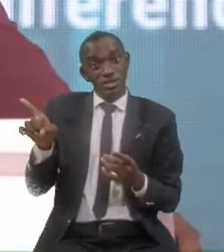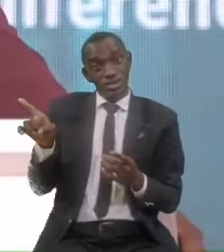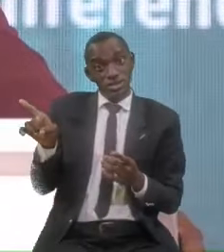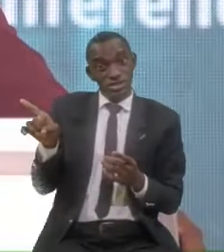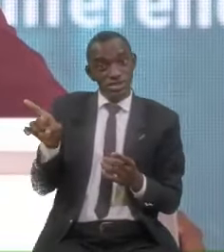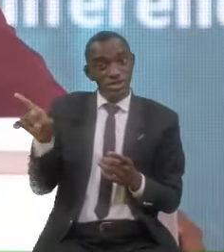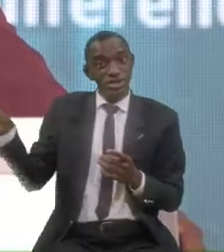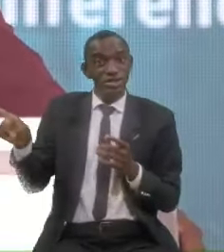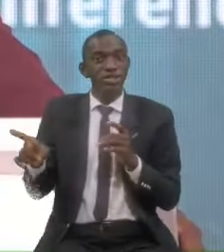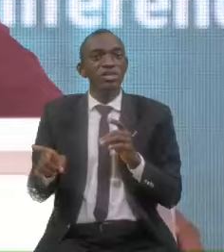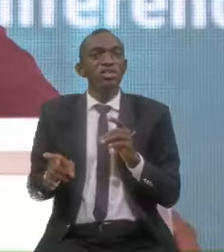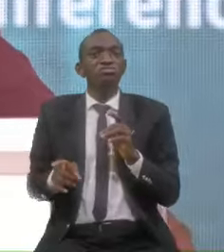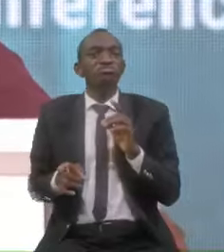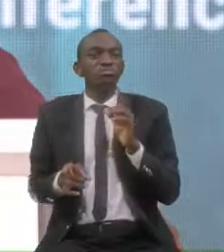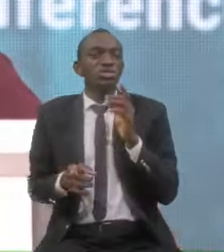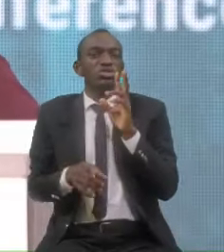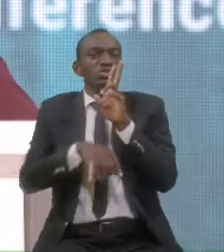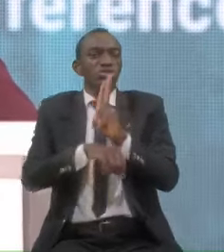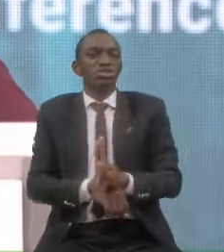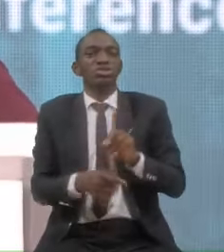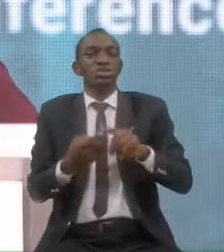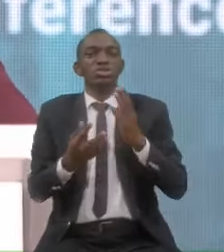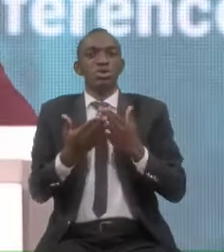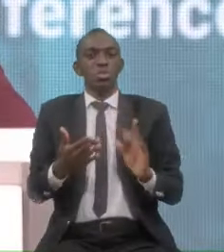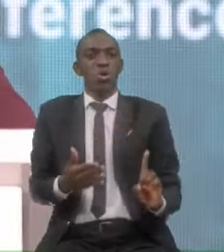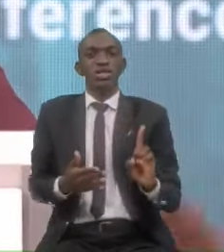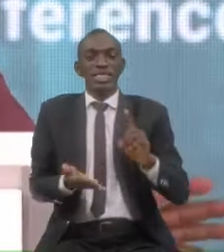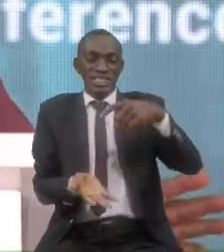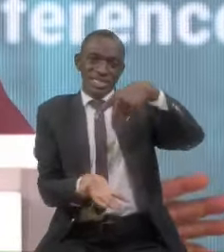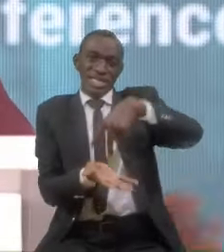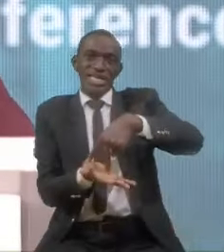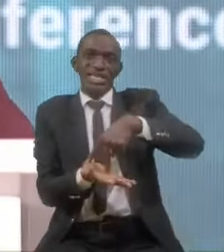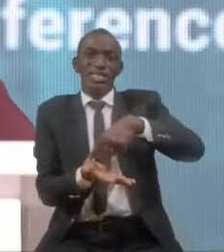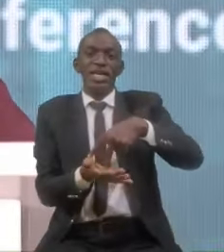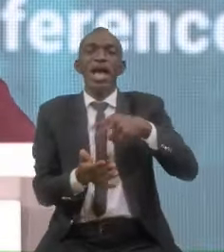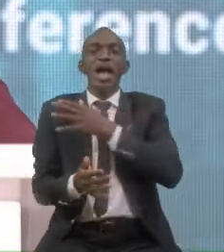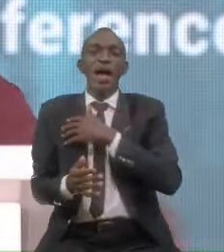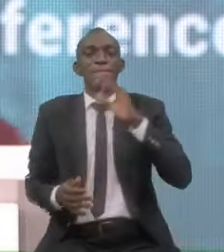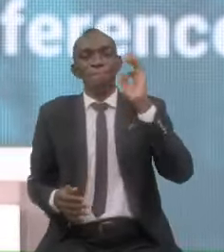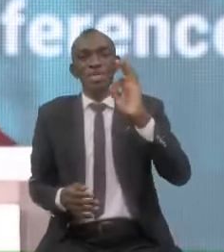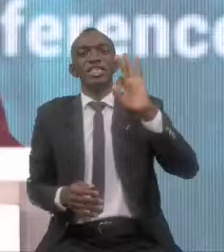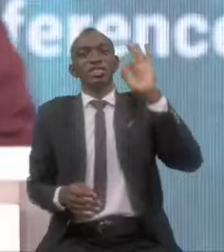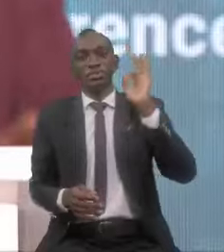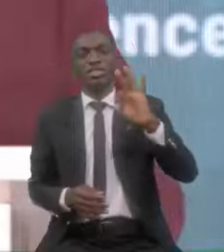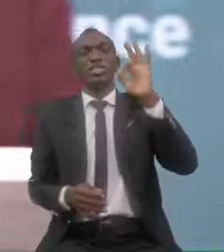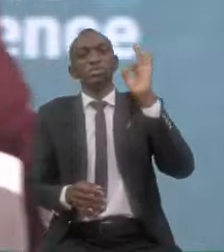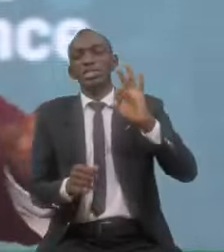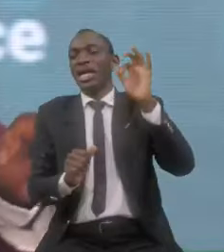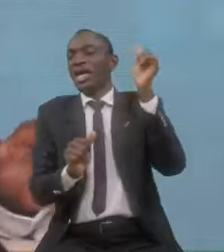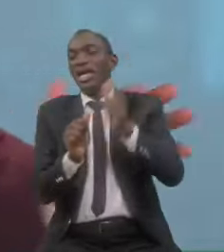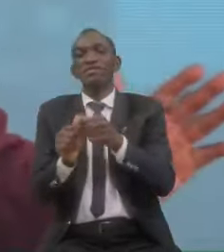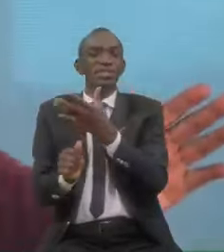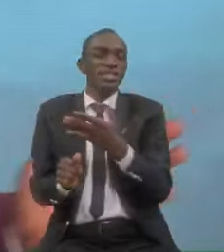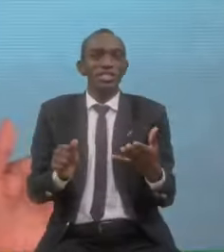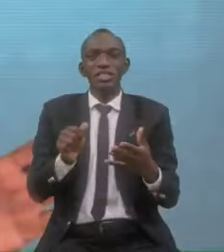standing in one place and preaching everything he wants to preach. I'm not just, you know,